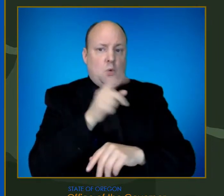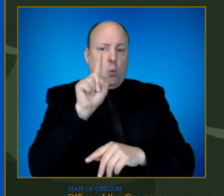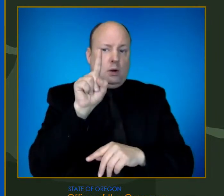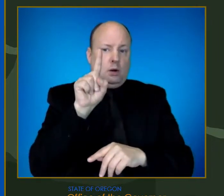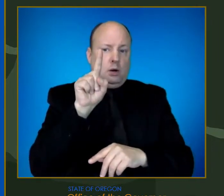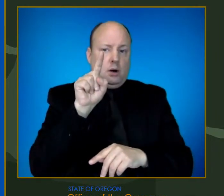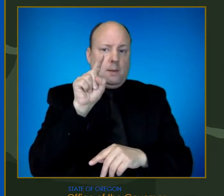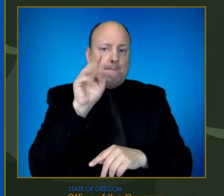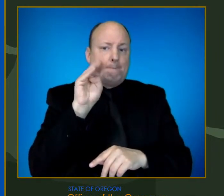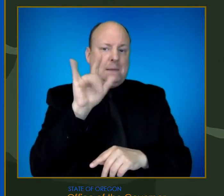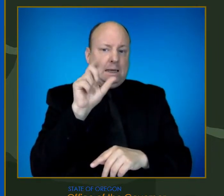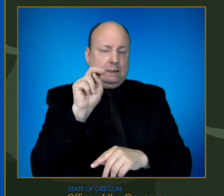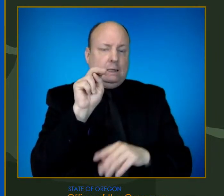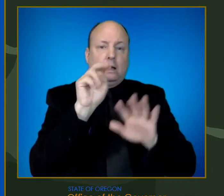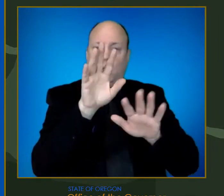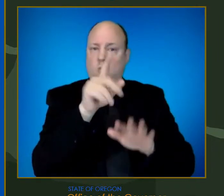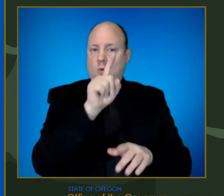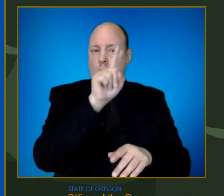1,516,589.